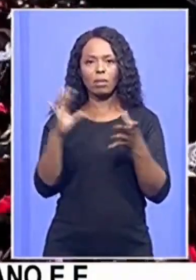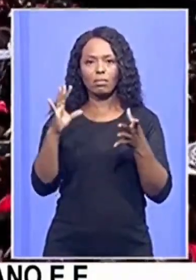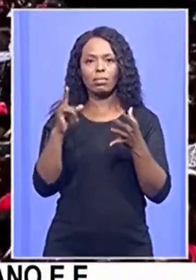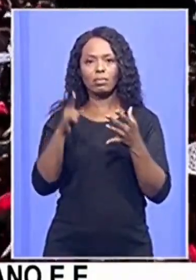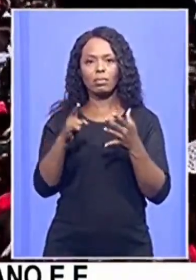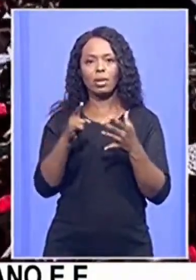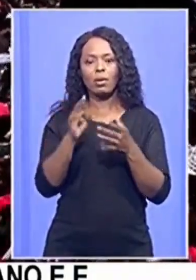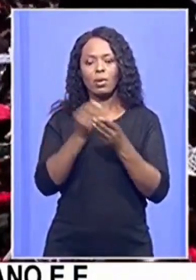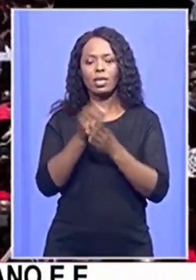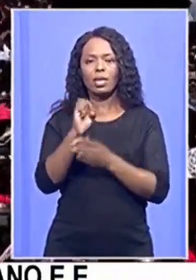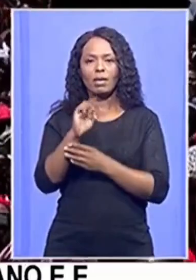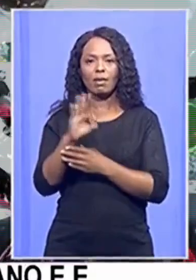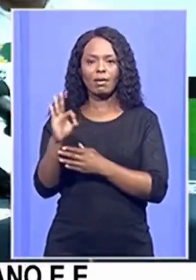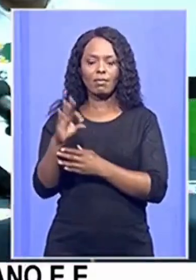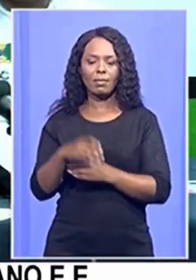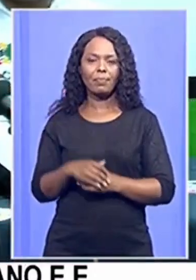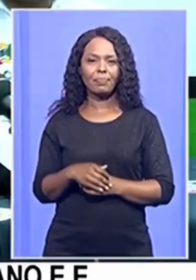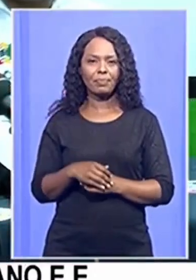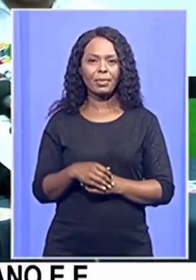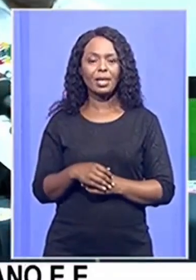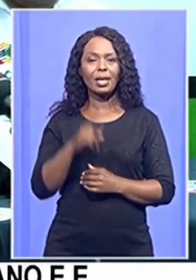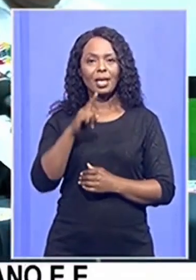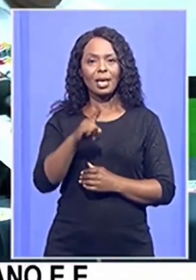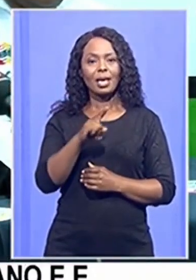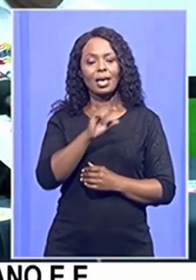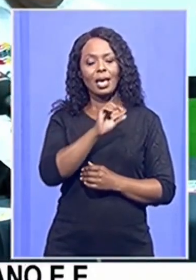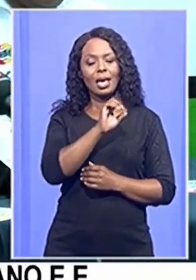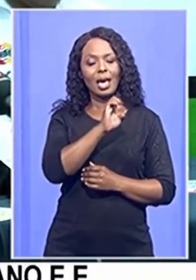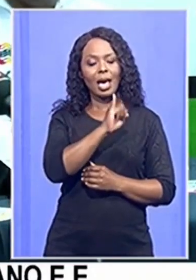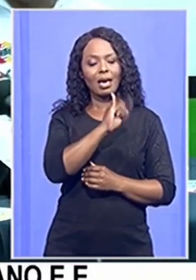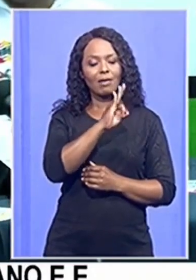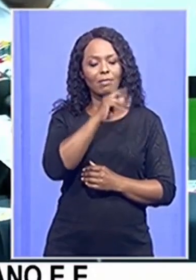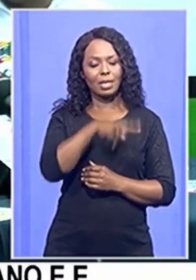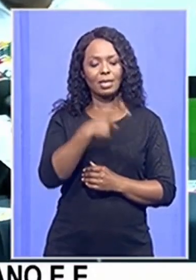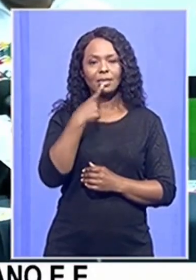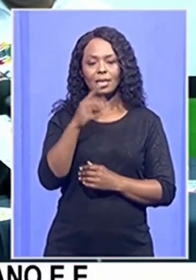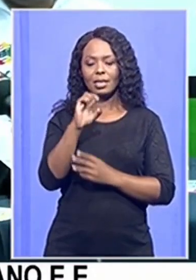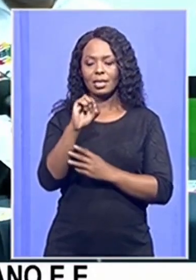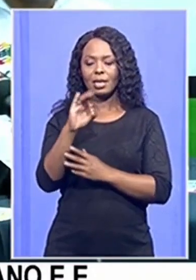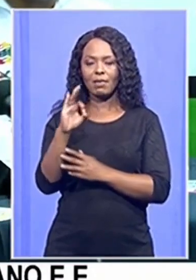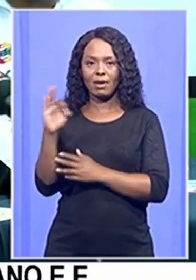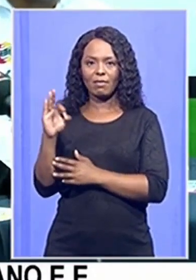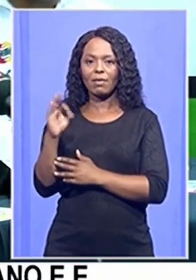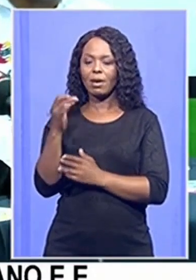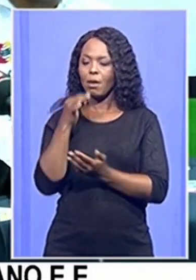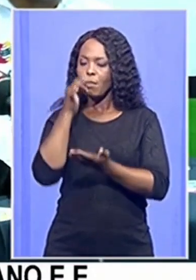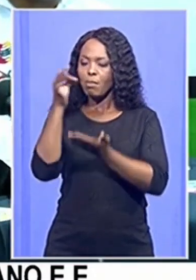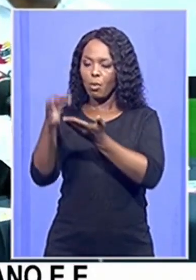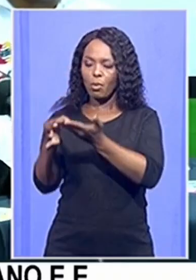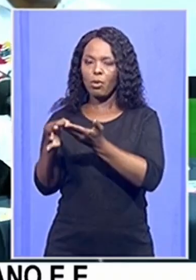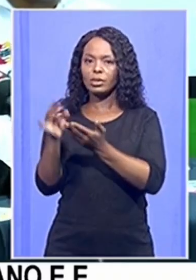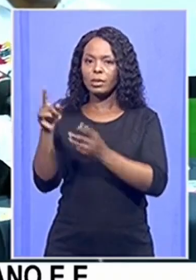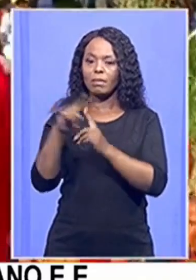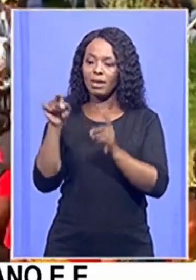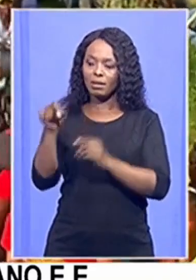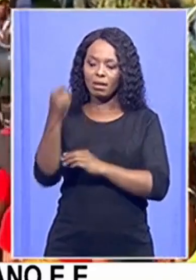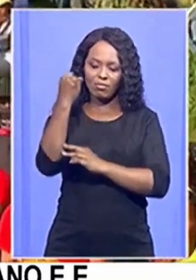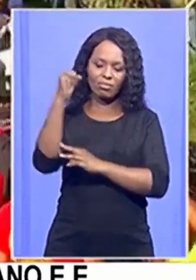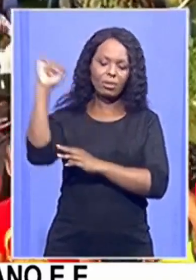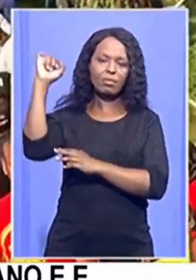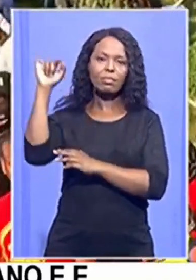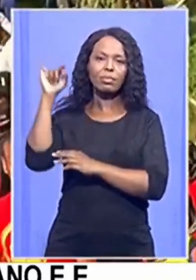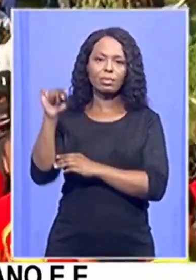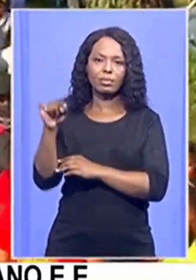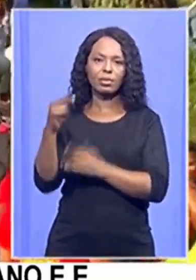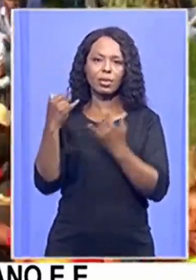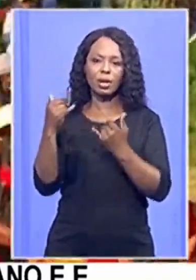puso tshwaraganelo le EFF. Lekoko la re EFF e kgapetse thoko tshitshinyo ya yone eo e ka bong e kgontitse lekoko go